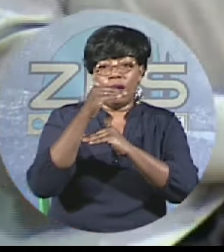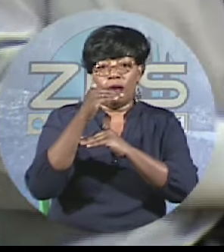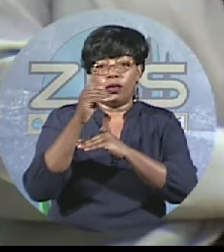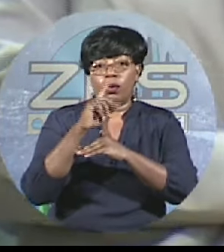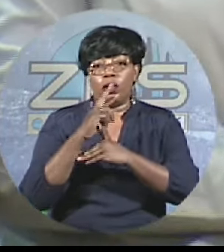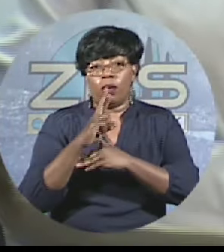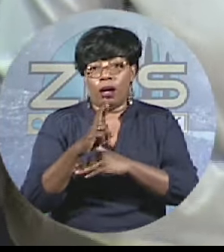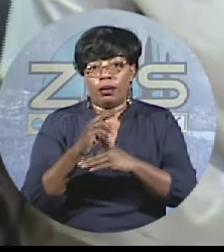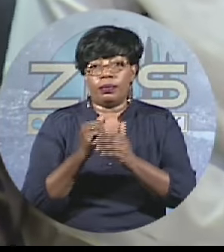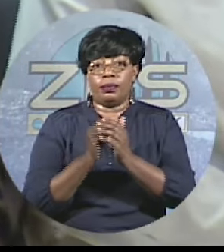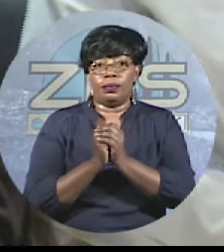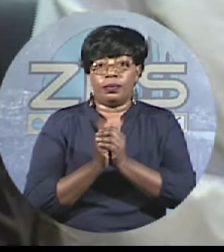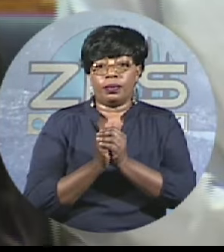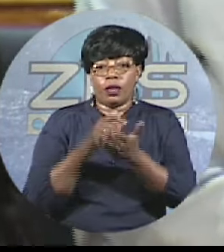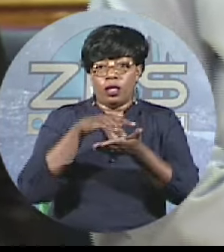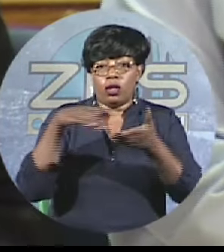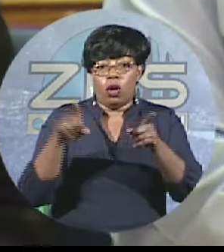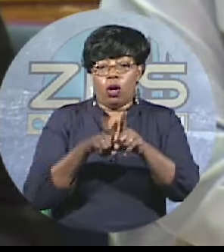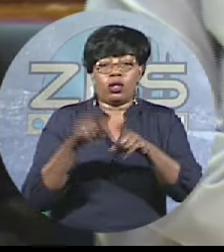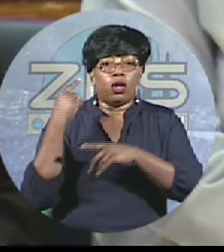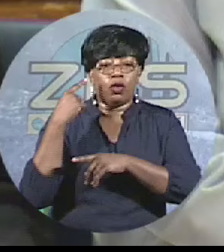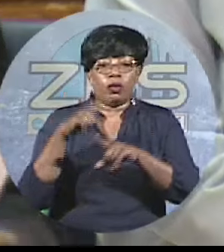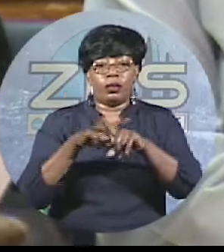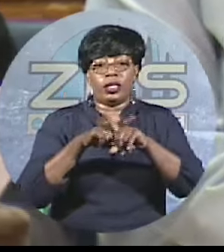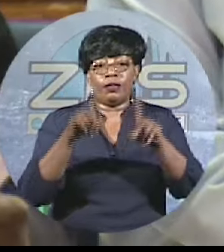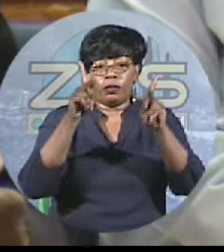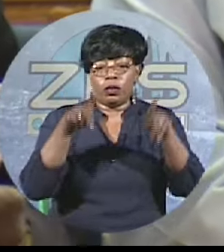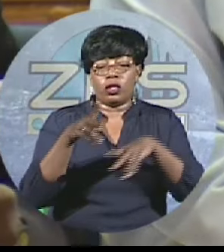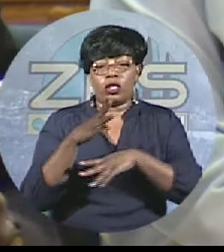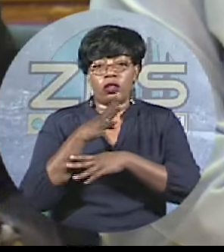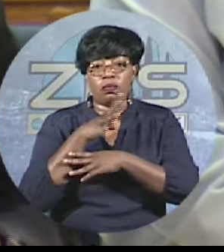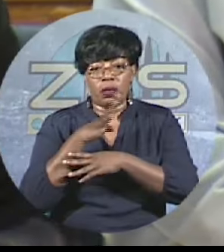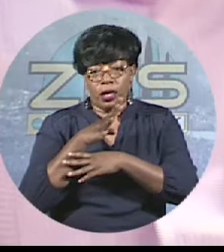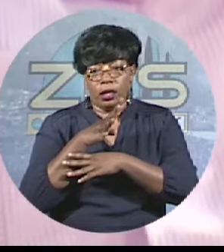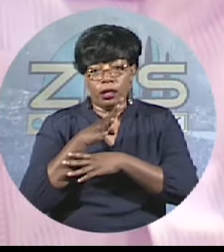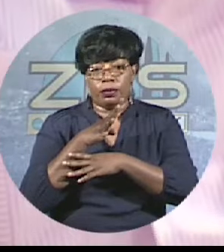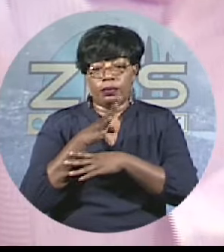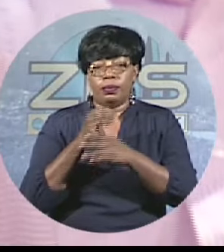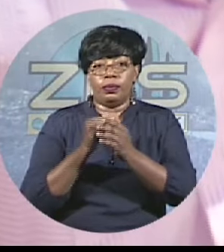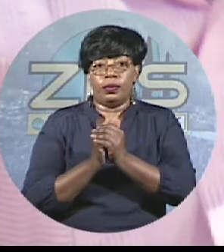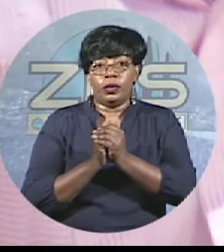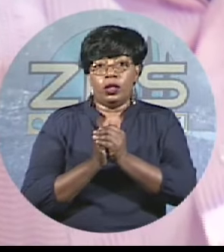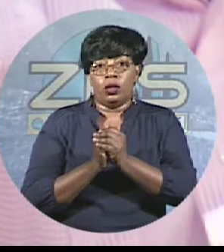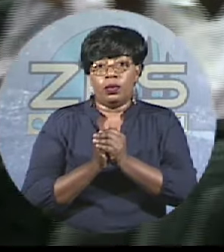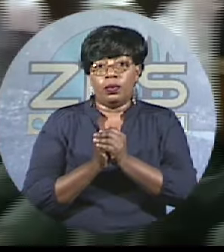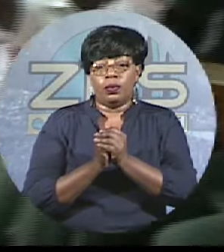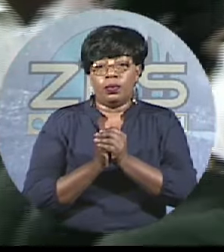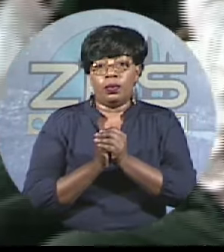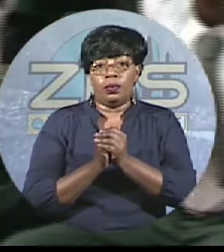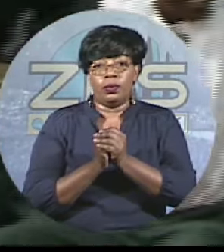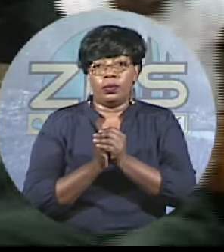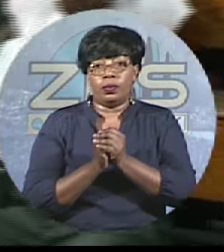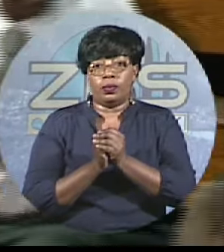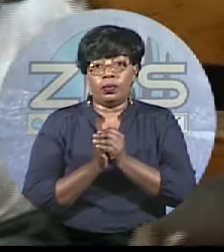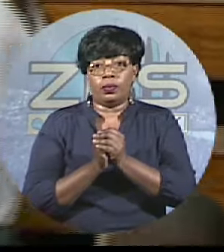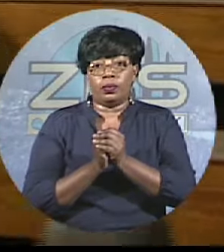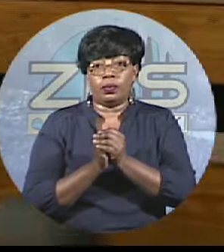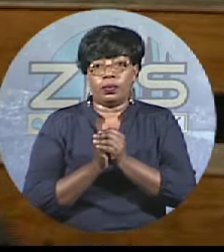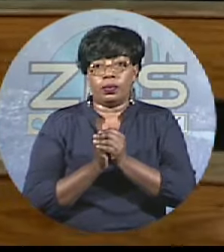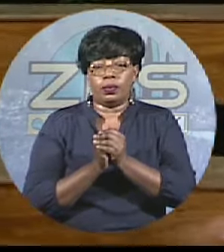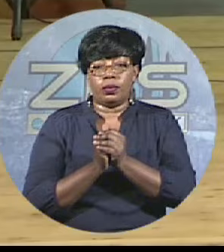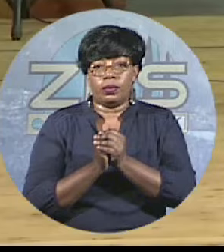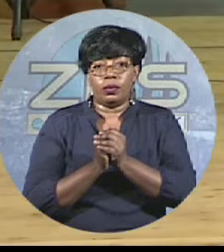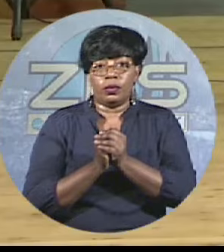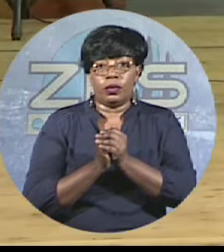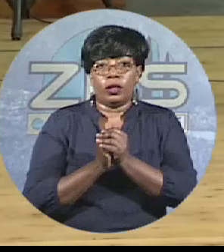at. The students also heard from speakers who engaged the youngsters on a variety of topics. Presentation, I